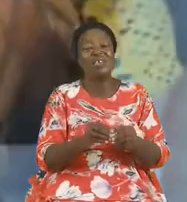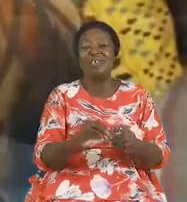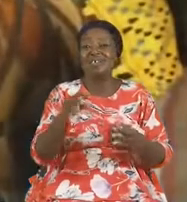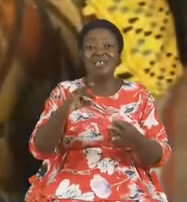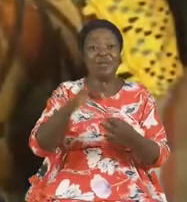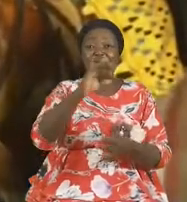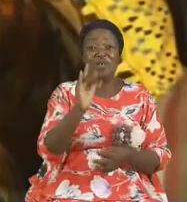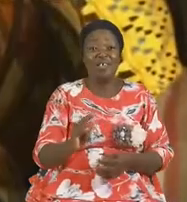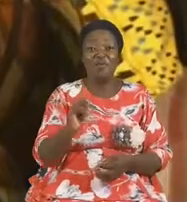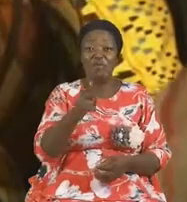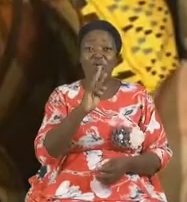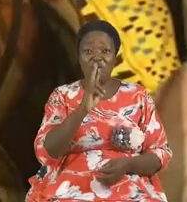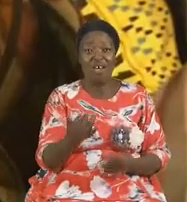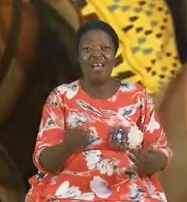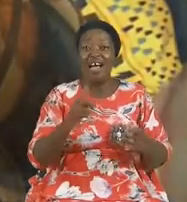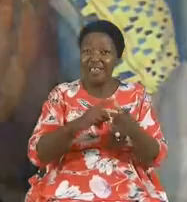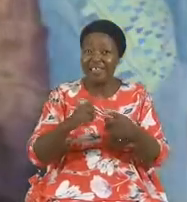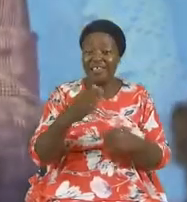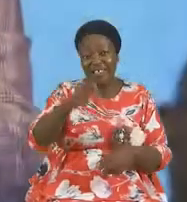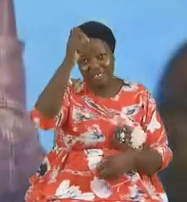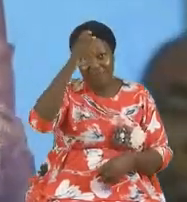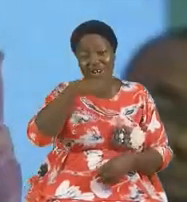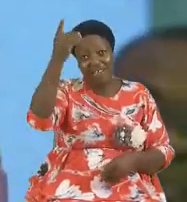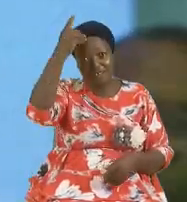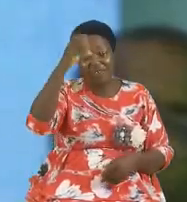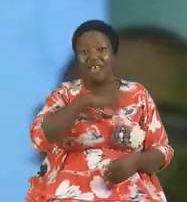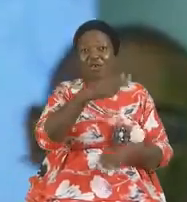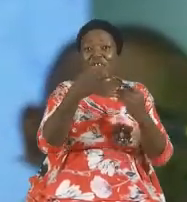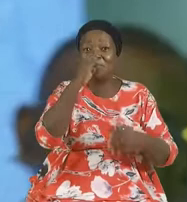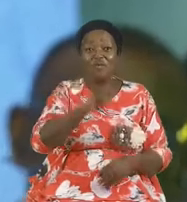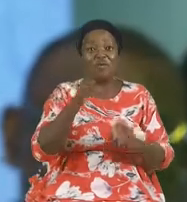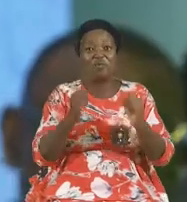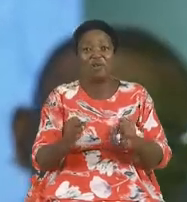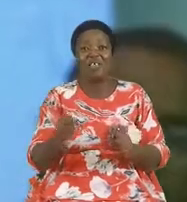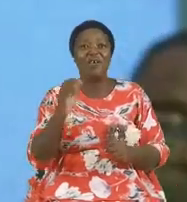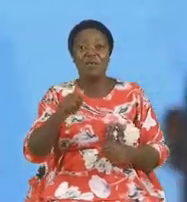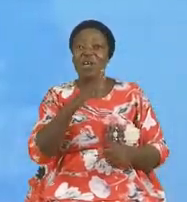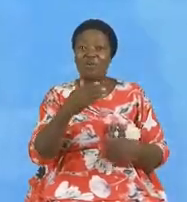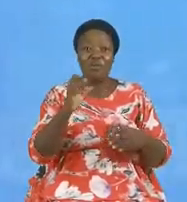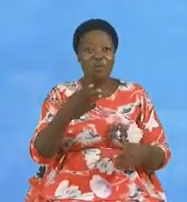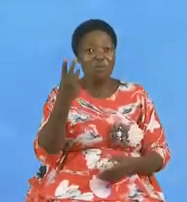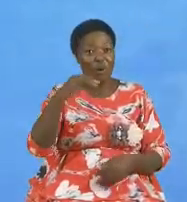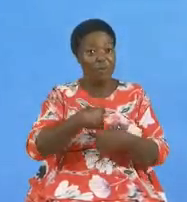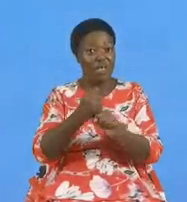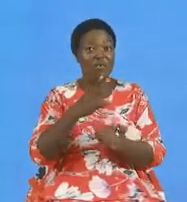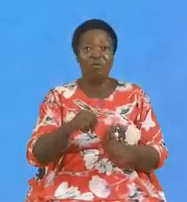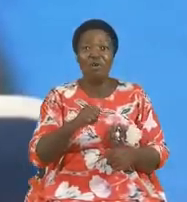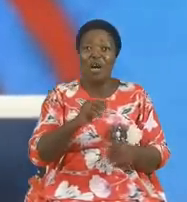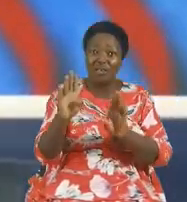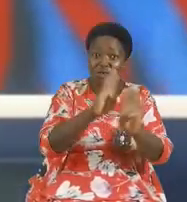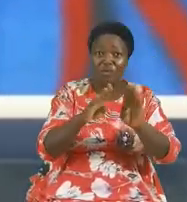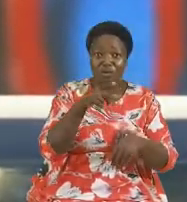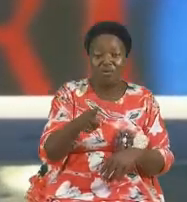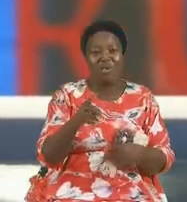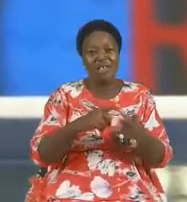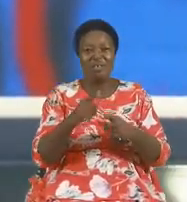he cannot torment you anymore spiritually, where you were. And the devil and the demons and the evil